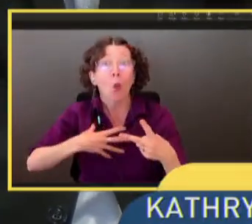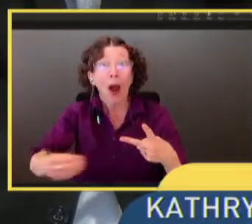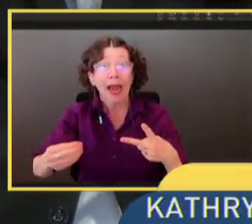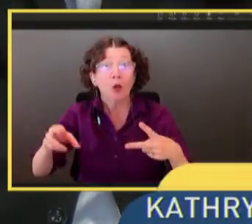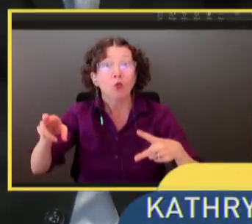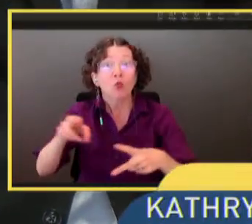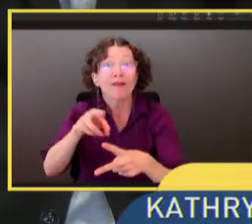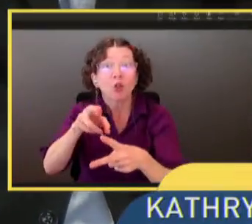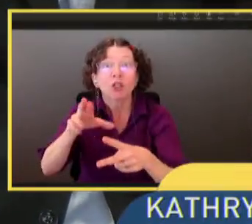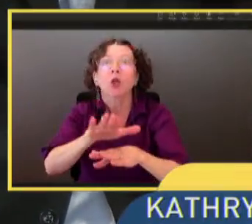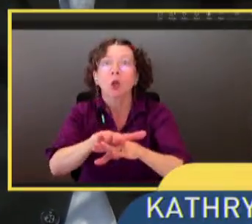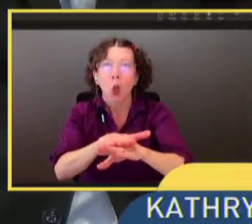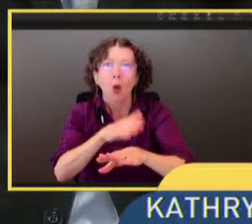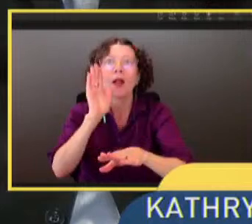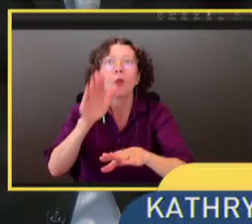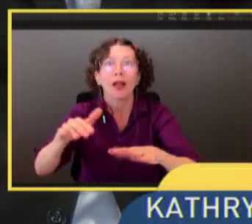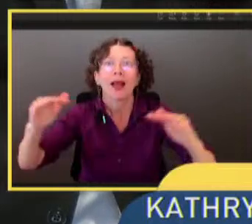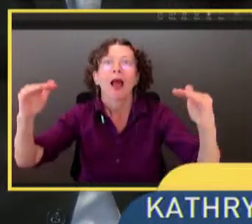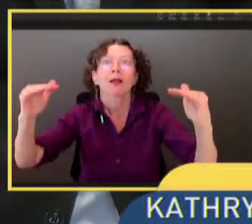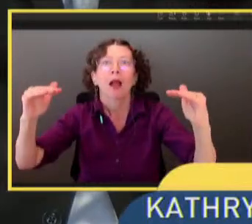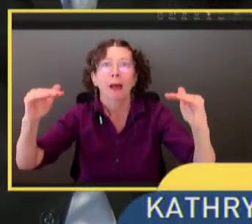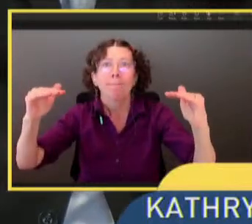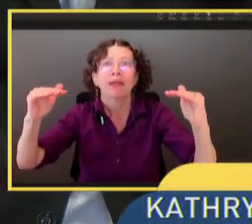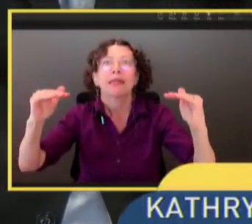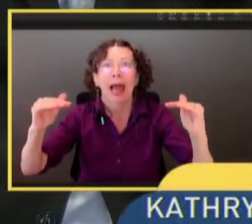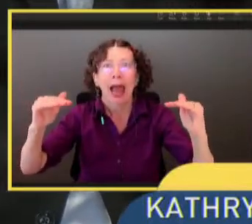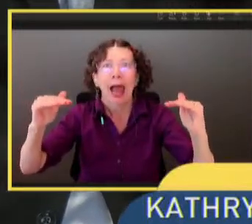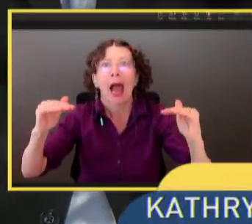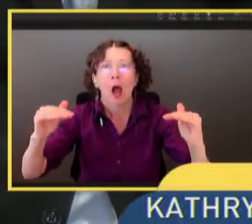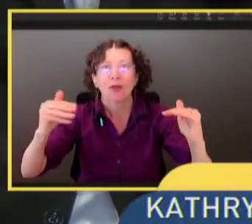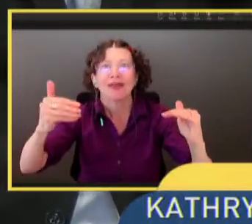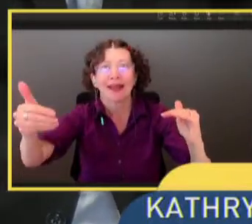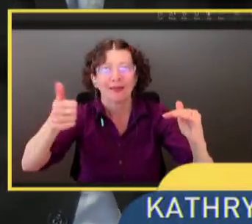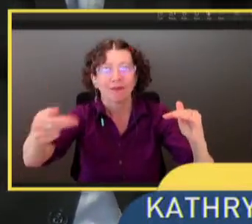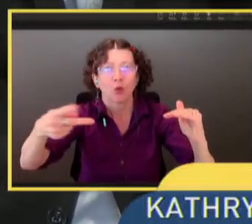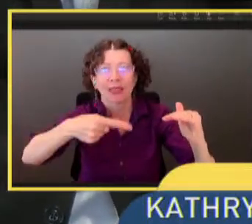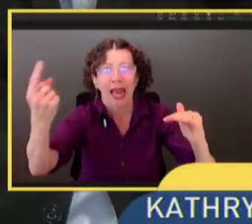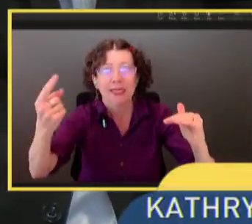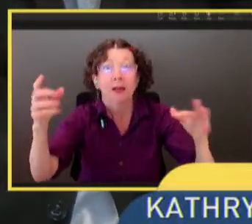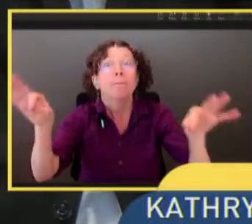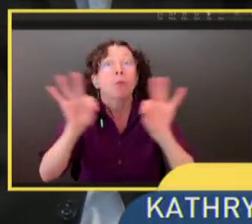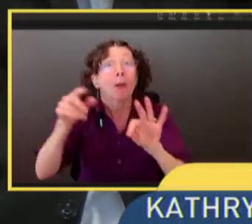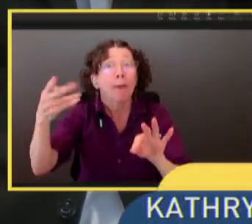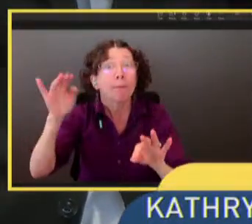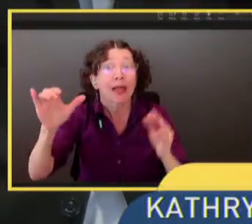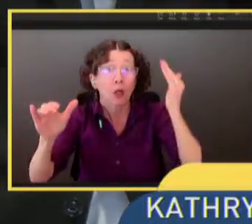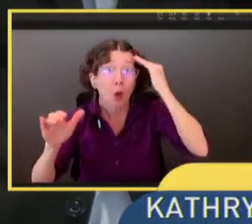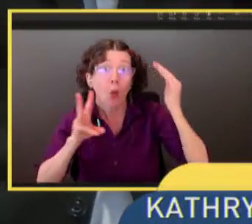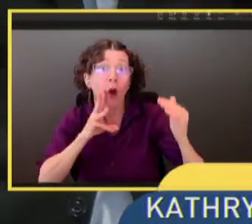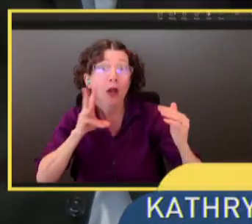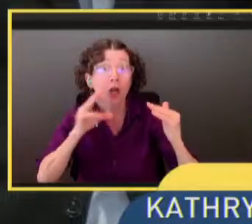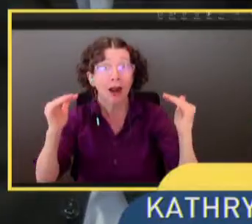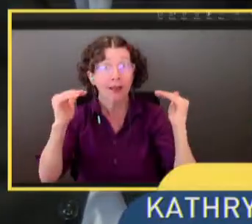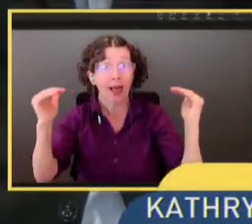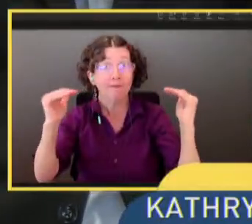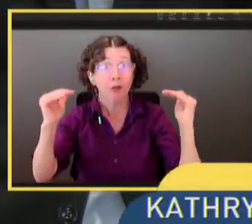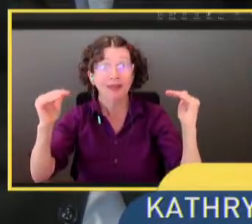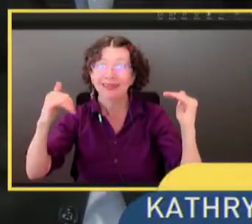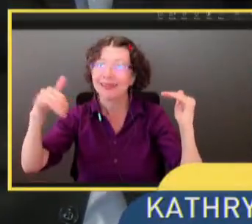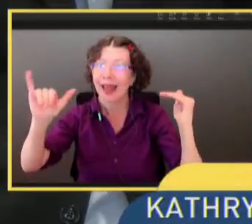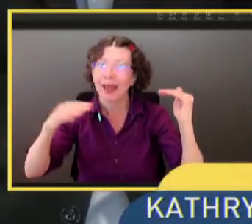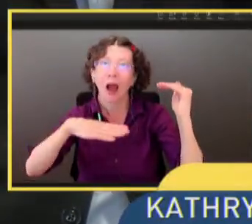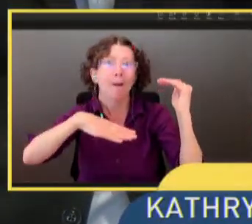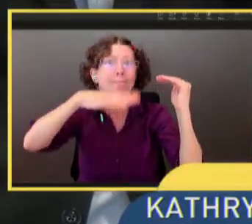Looking forward, it appears we may be seeing less precipitation in the forecast. While the Green and